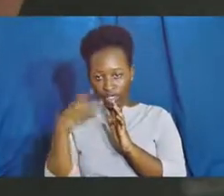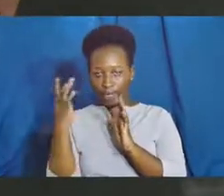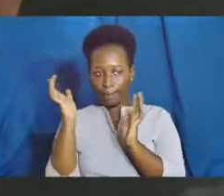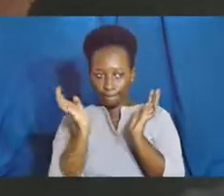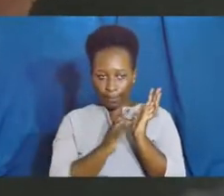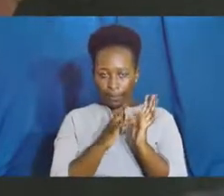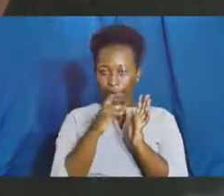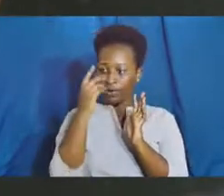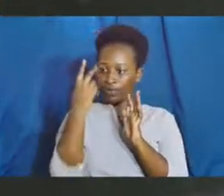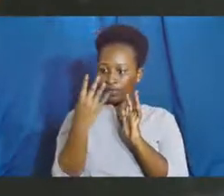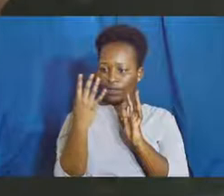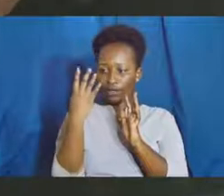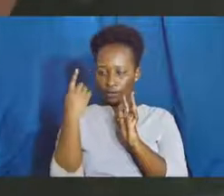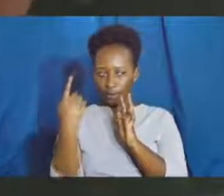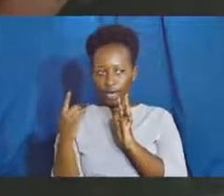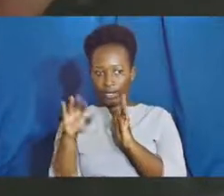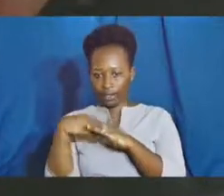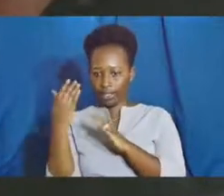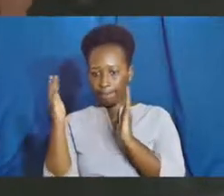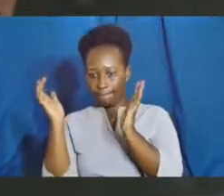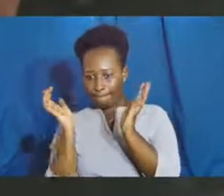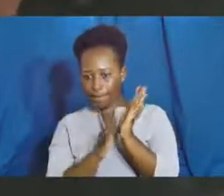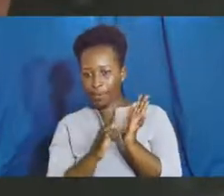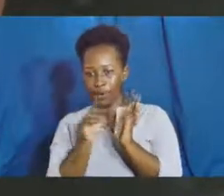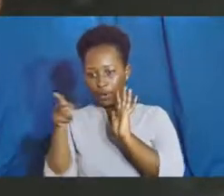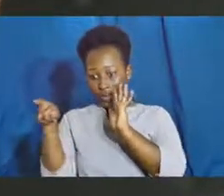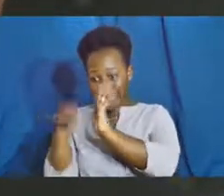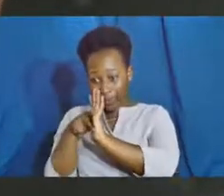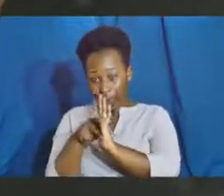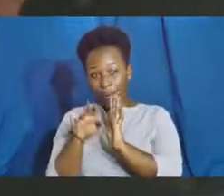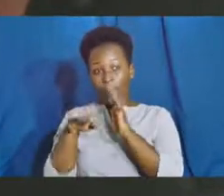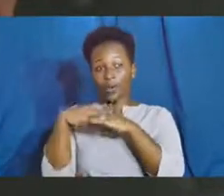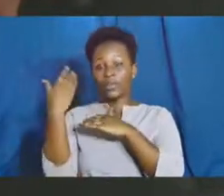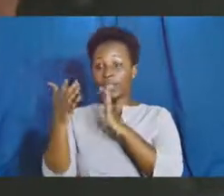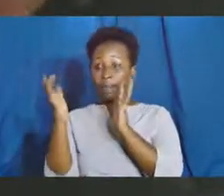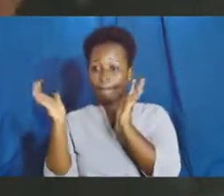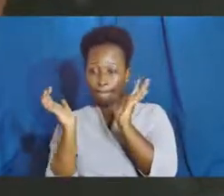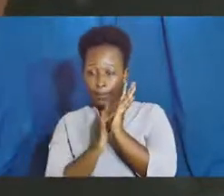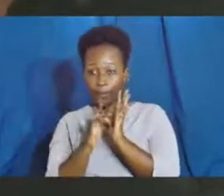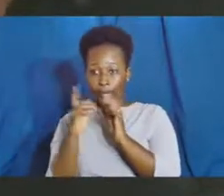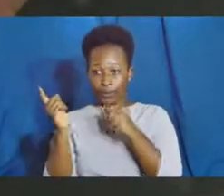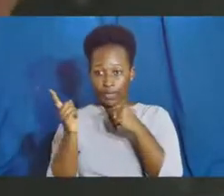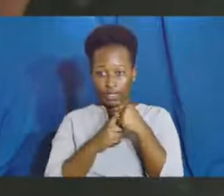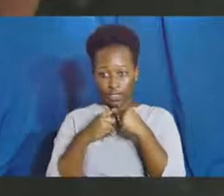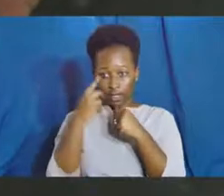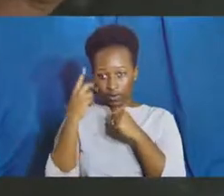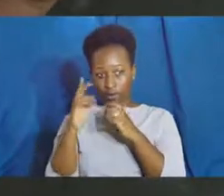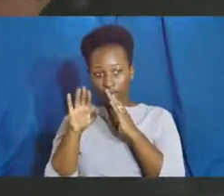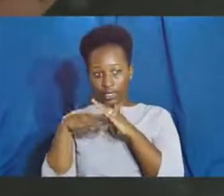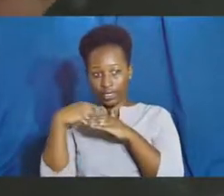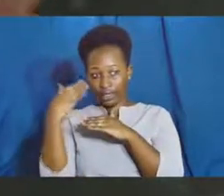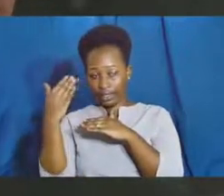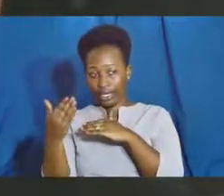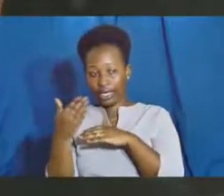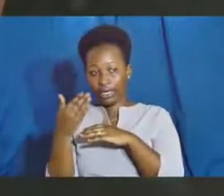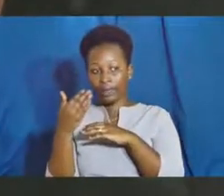is 41. I place on equal. I place on this 62. Then I have